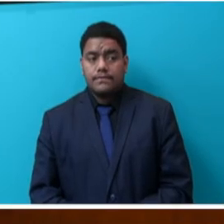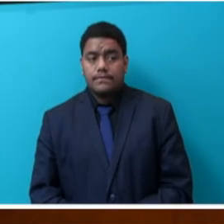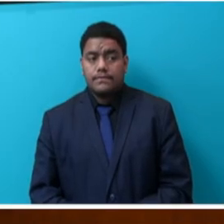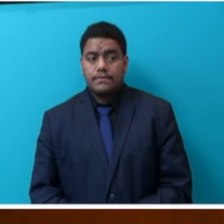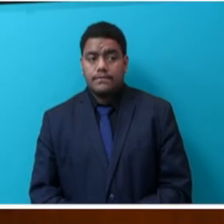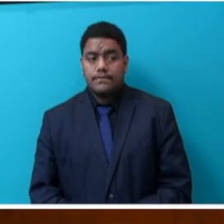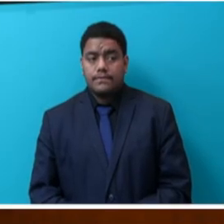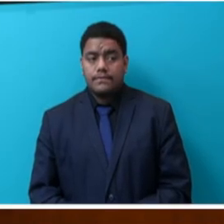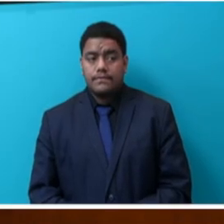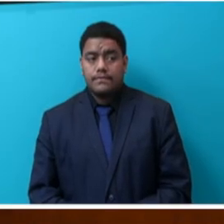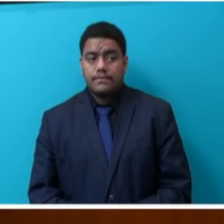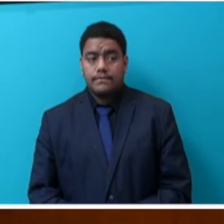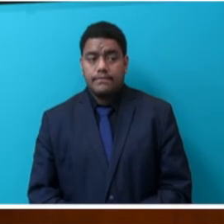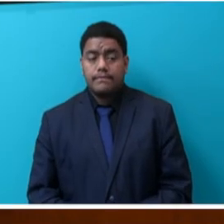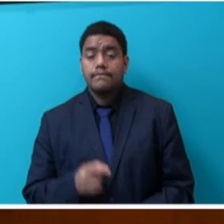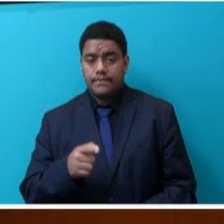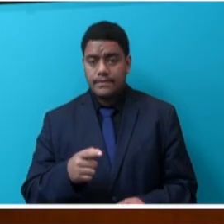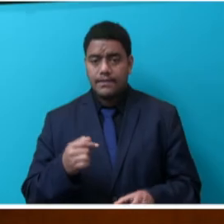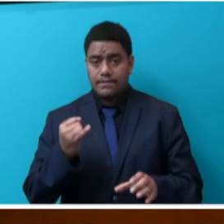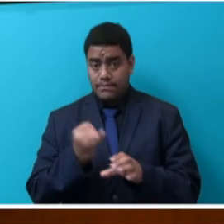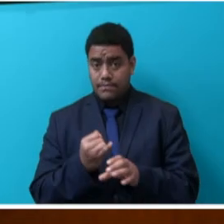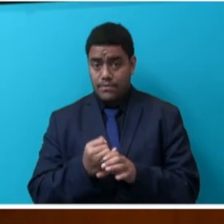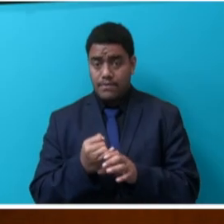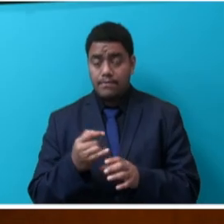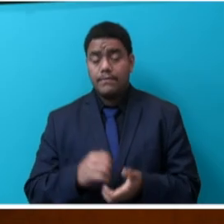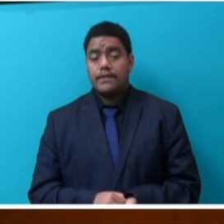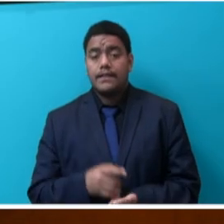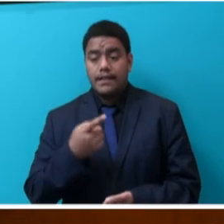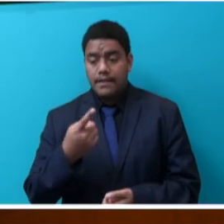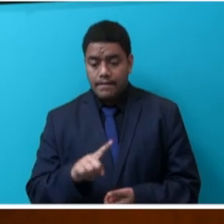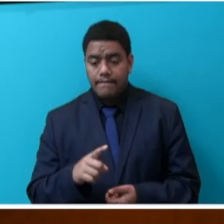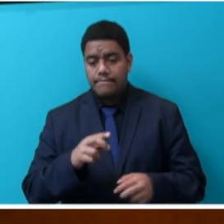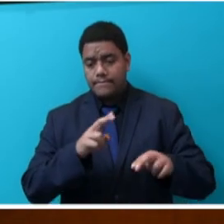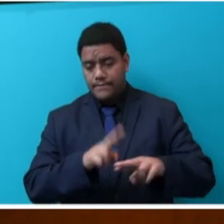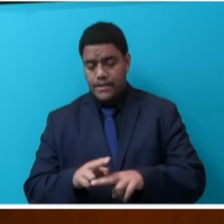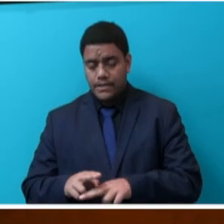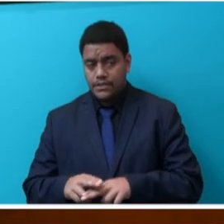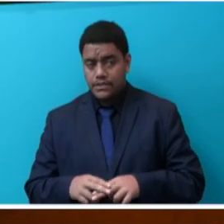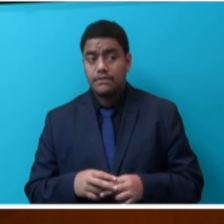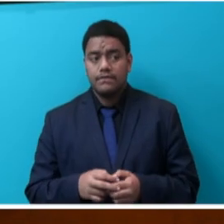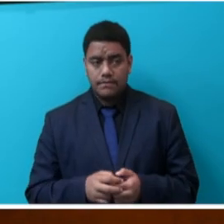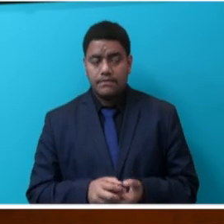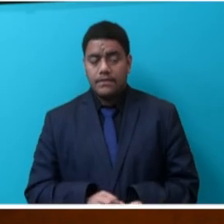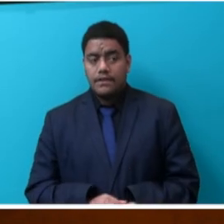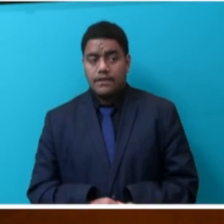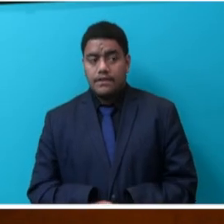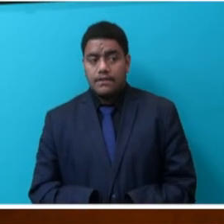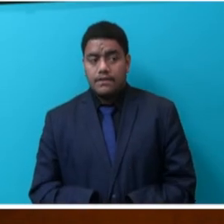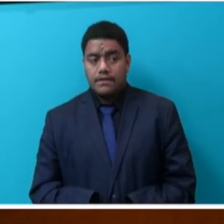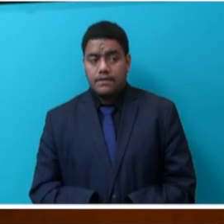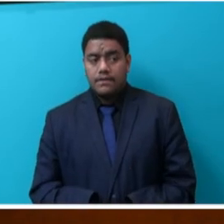intends to sign the UN Convention Against Cybercrime, and Fiji has endorsed the signing of that convention, which